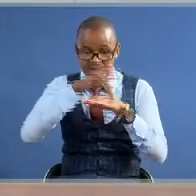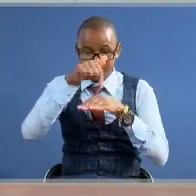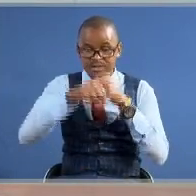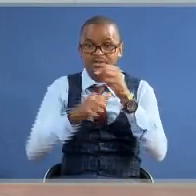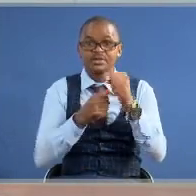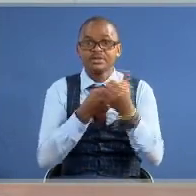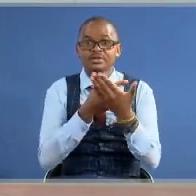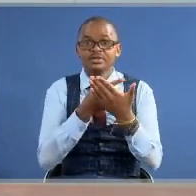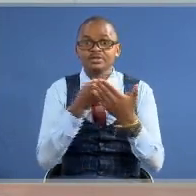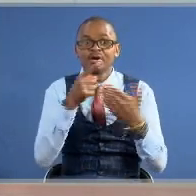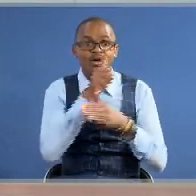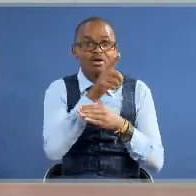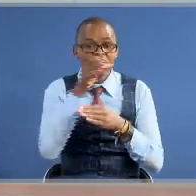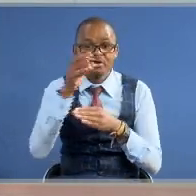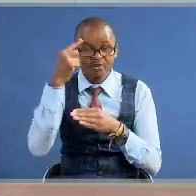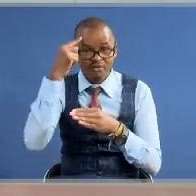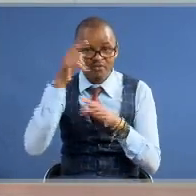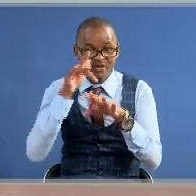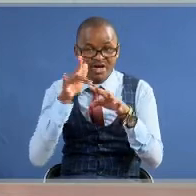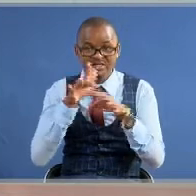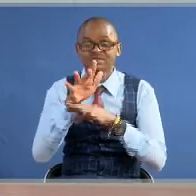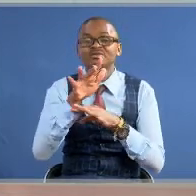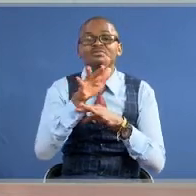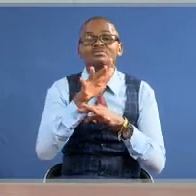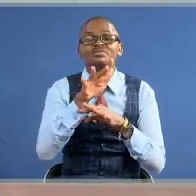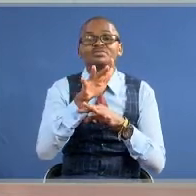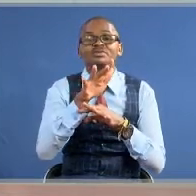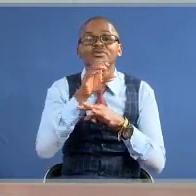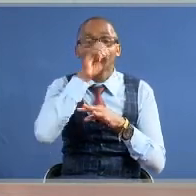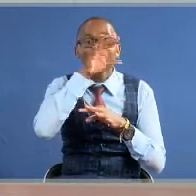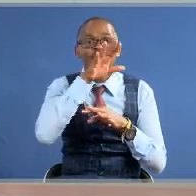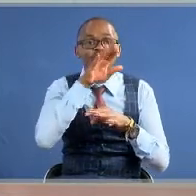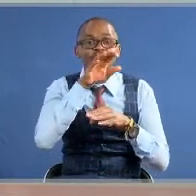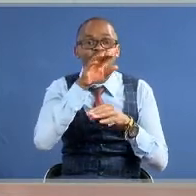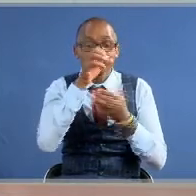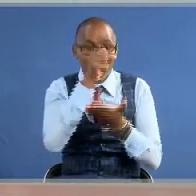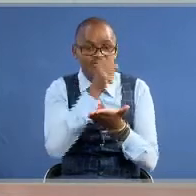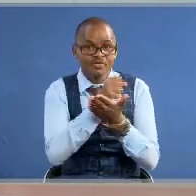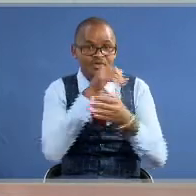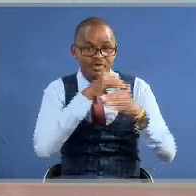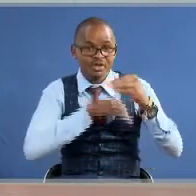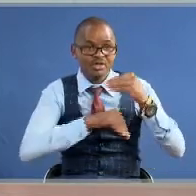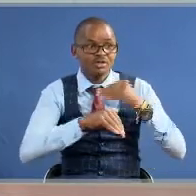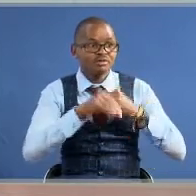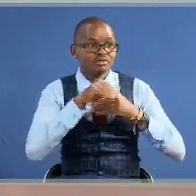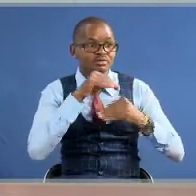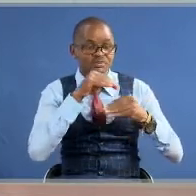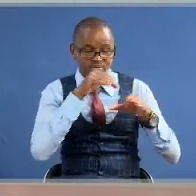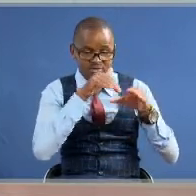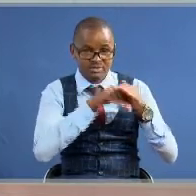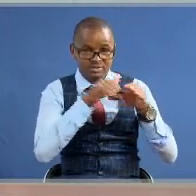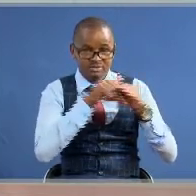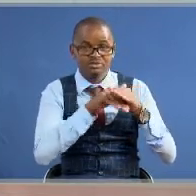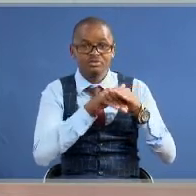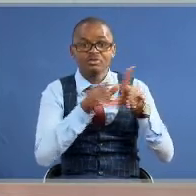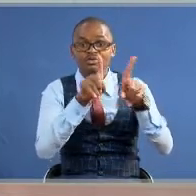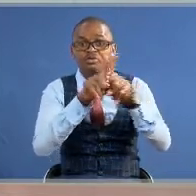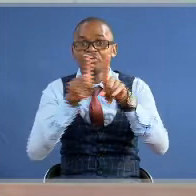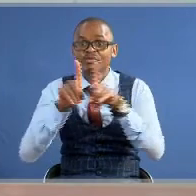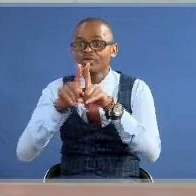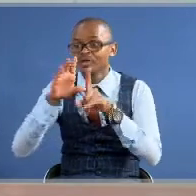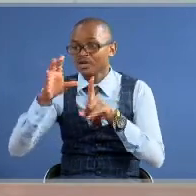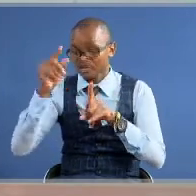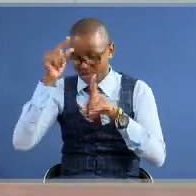week. Sonko is accused of conflict of interest, abuse of office, and corruption allegations. In the soup are also